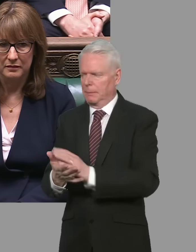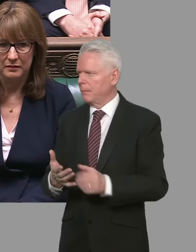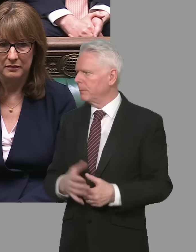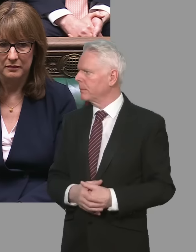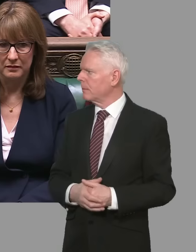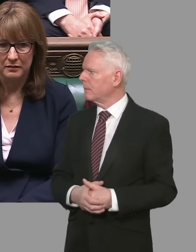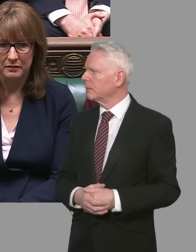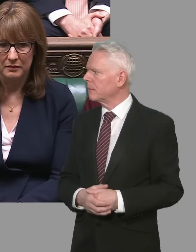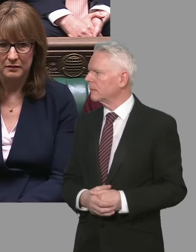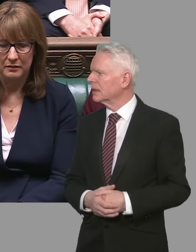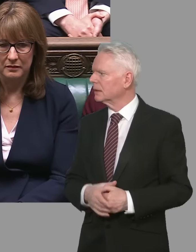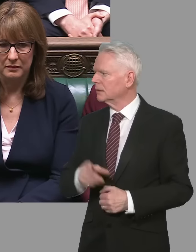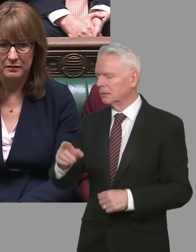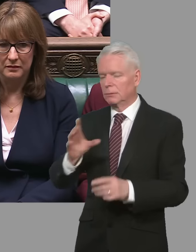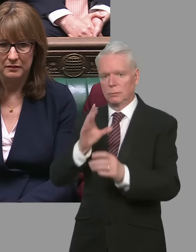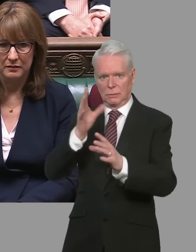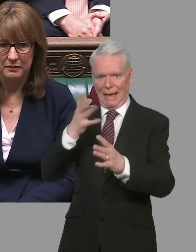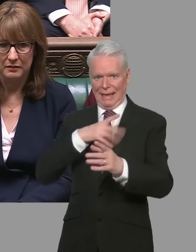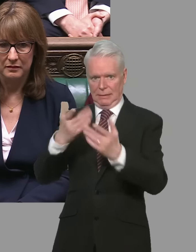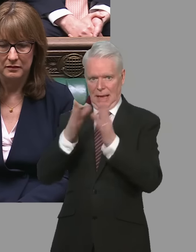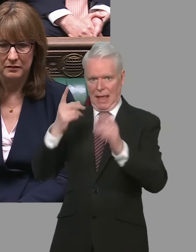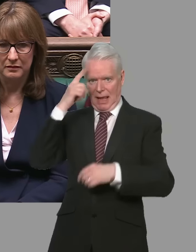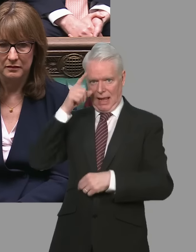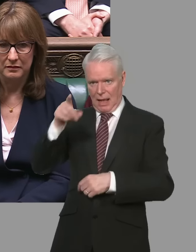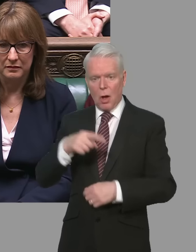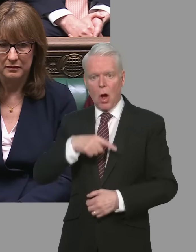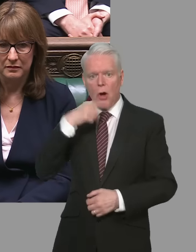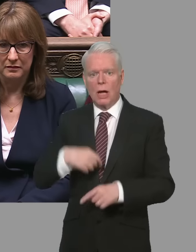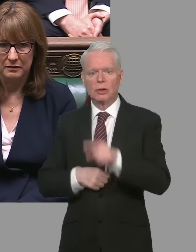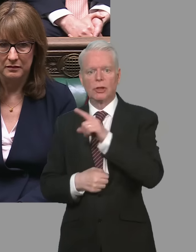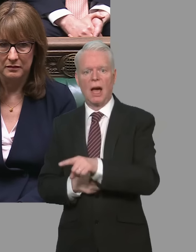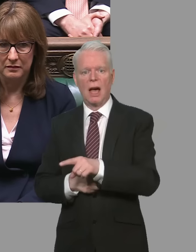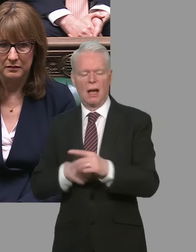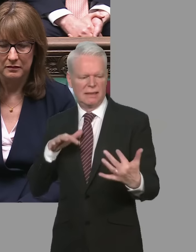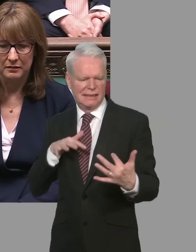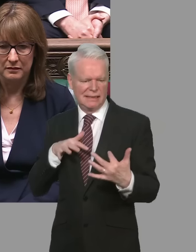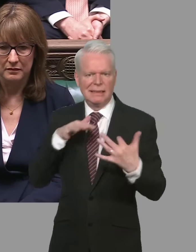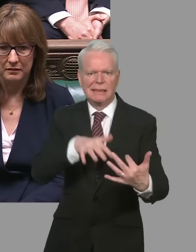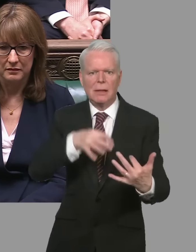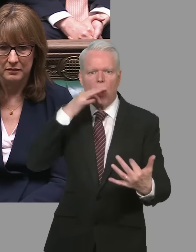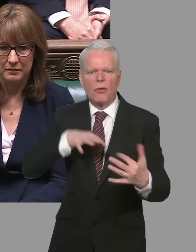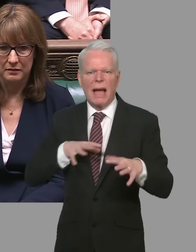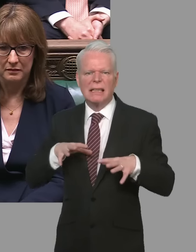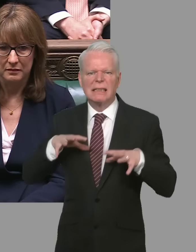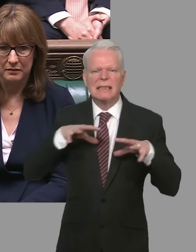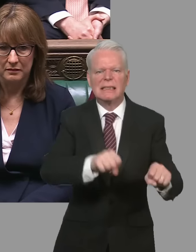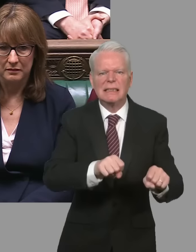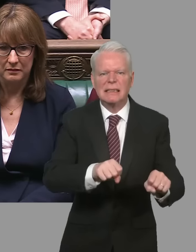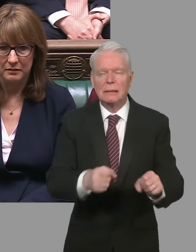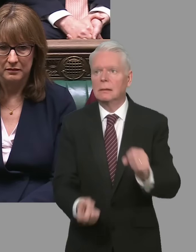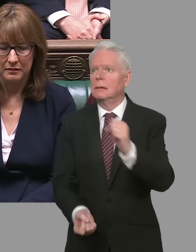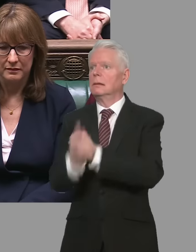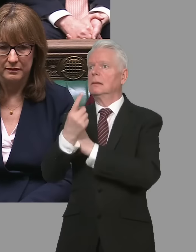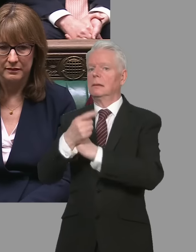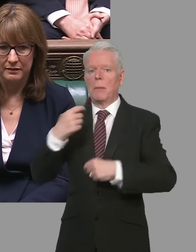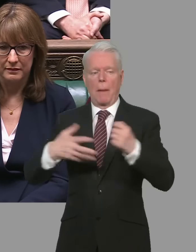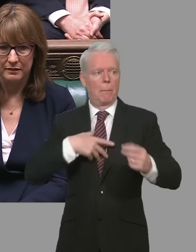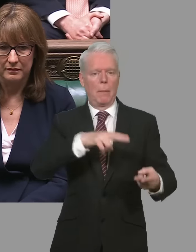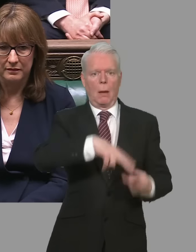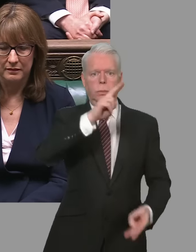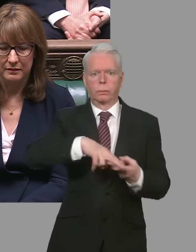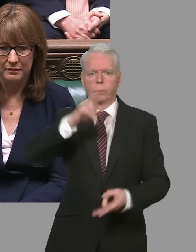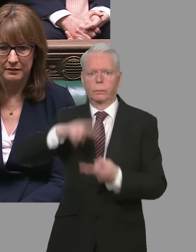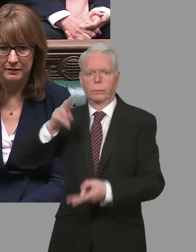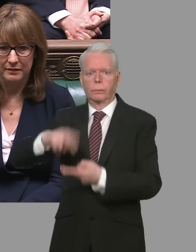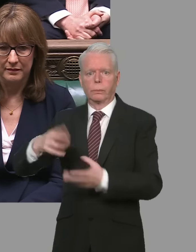barrel. In the last 4 weeks, because we're on the fossil fuel roller coaster, everybody has been held to ransom. The only